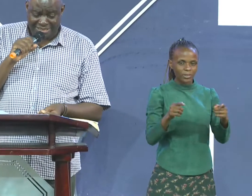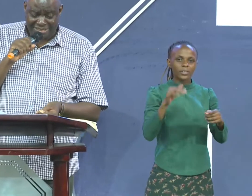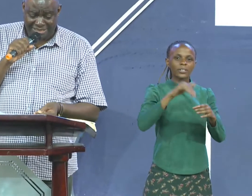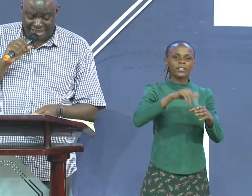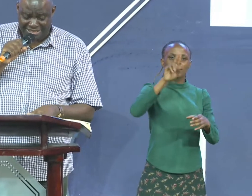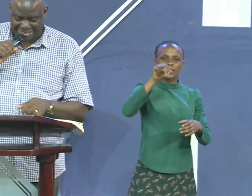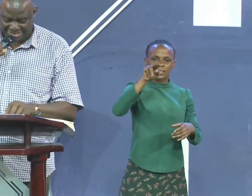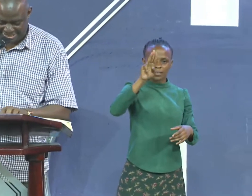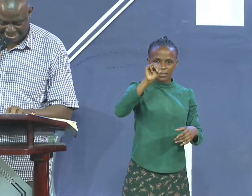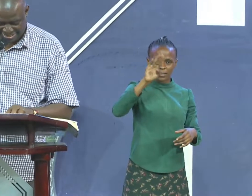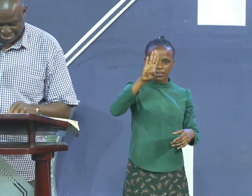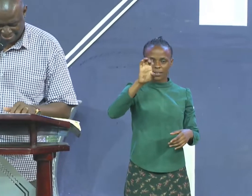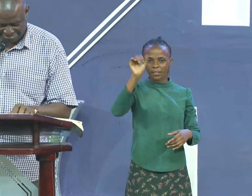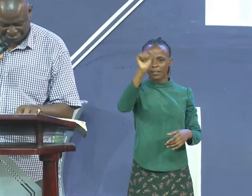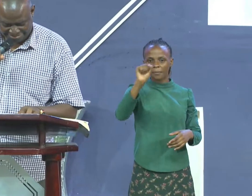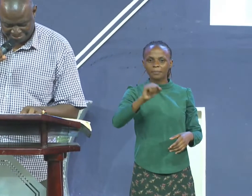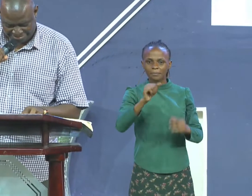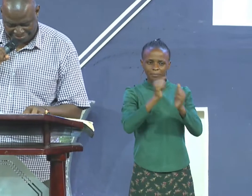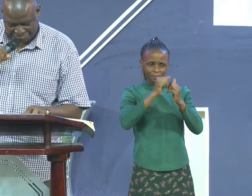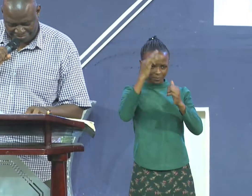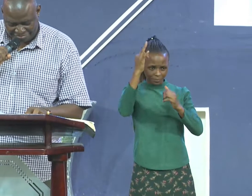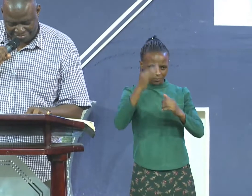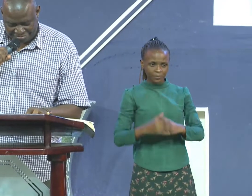Numbers 13.